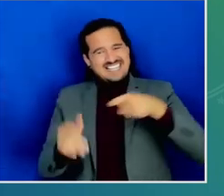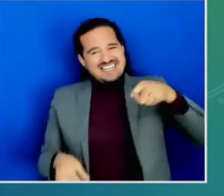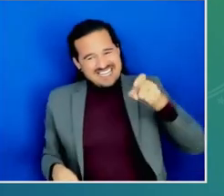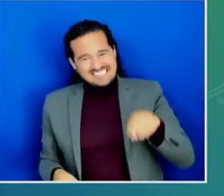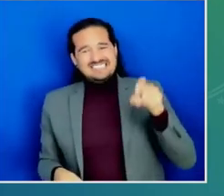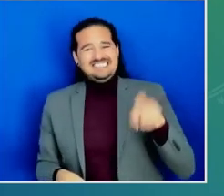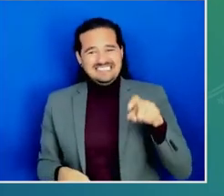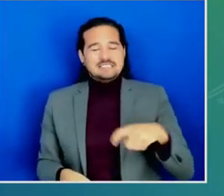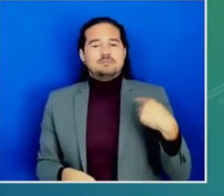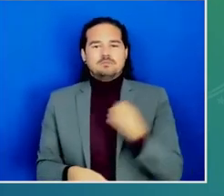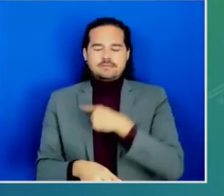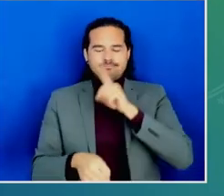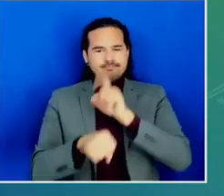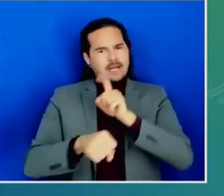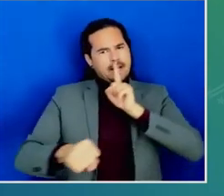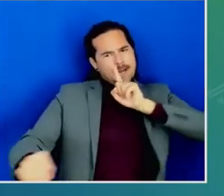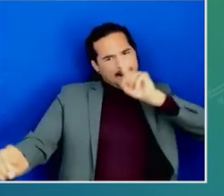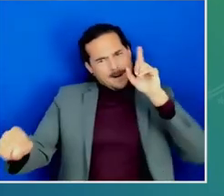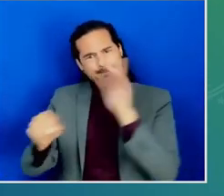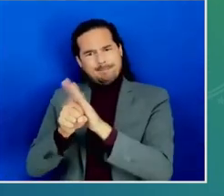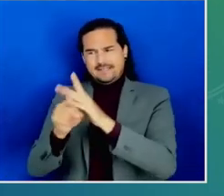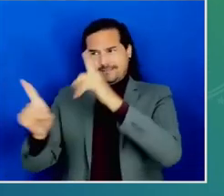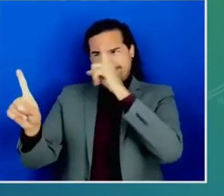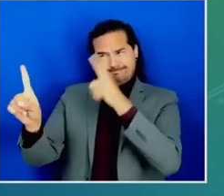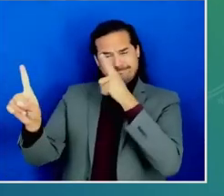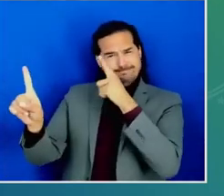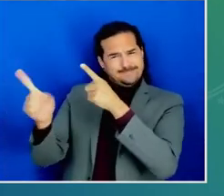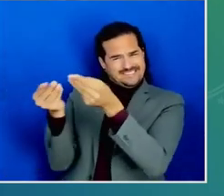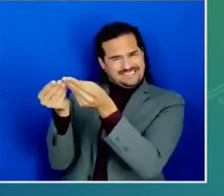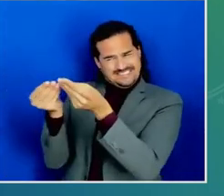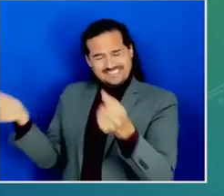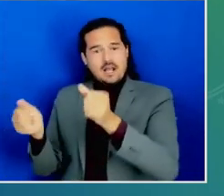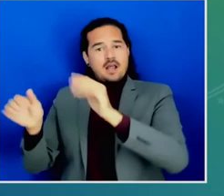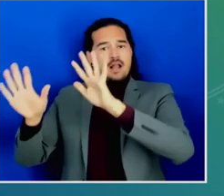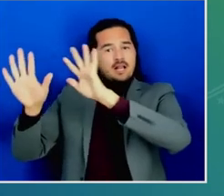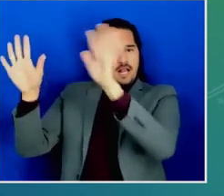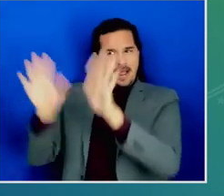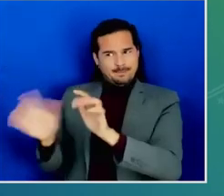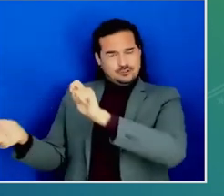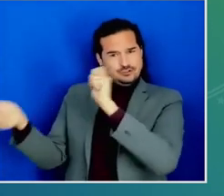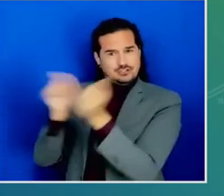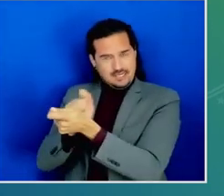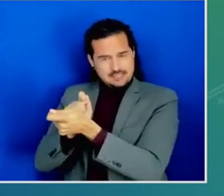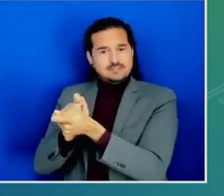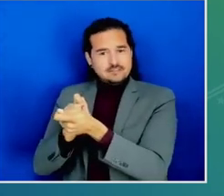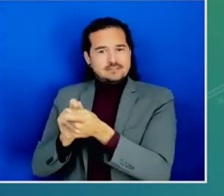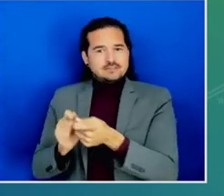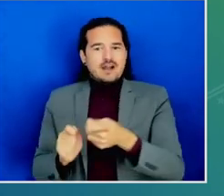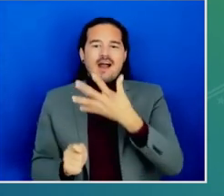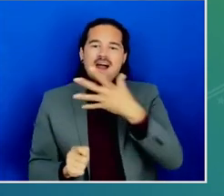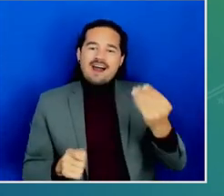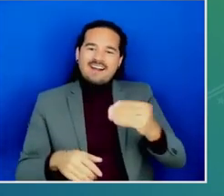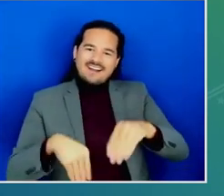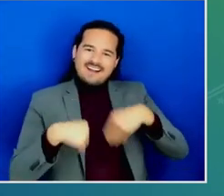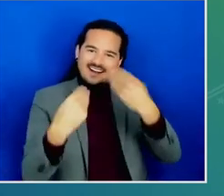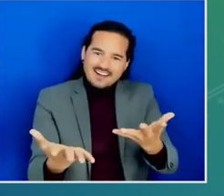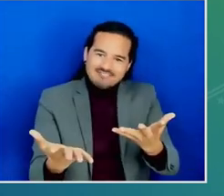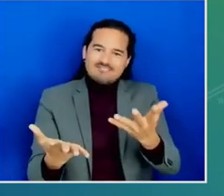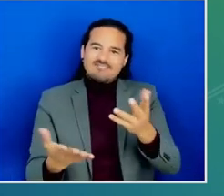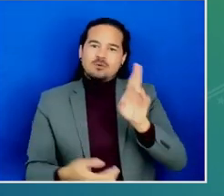we are committed to facing climate change by delivering environmental justice. These aren't pie-in-the-sky dreams. These are concrete,